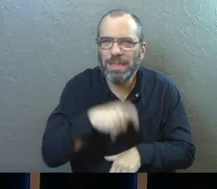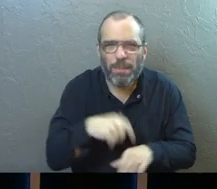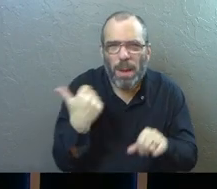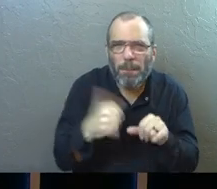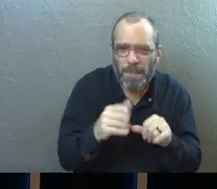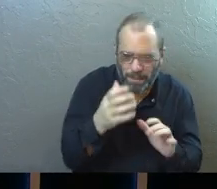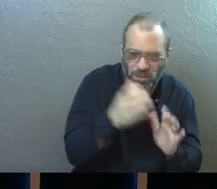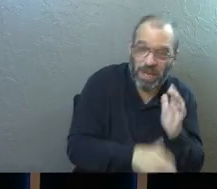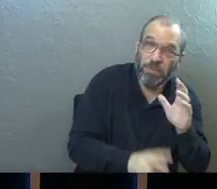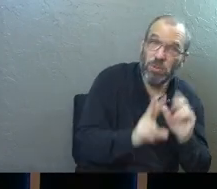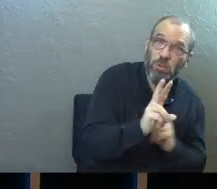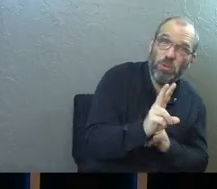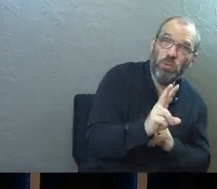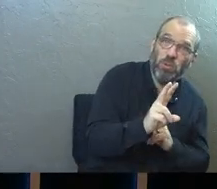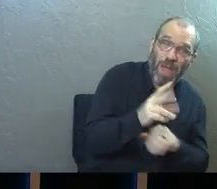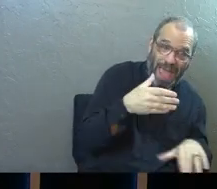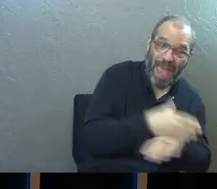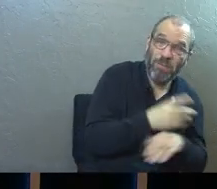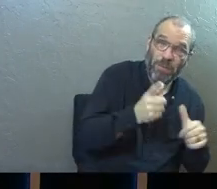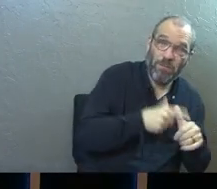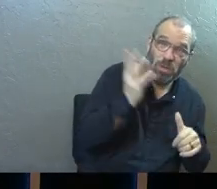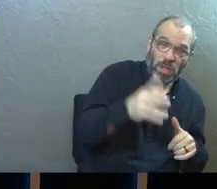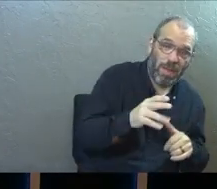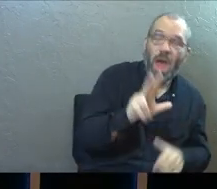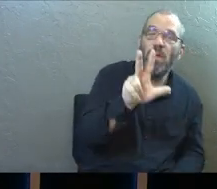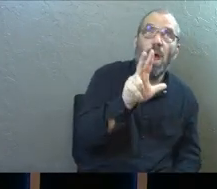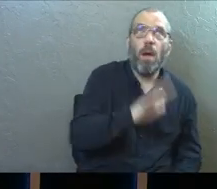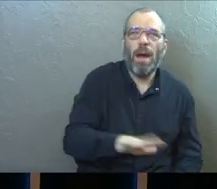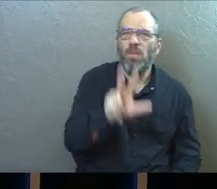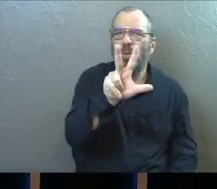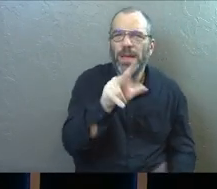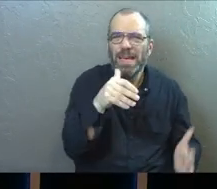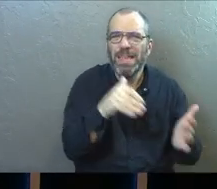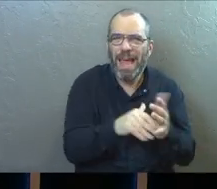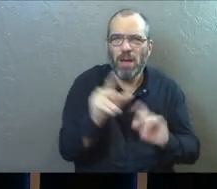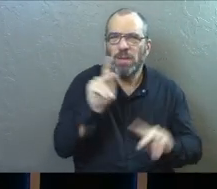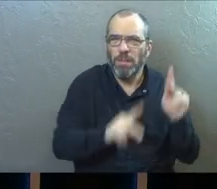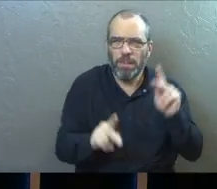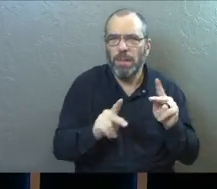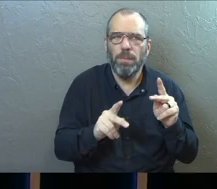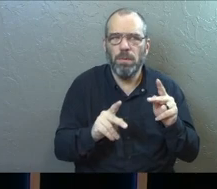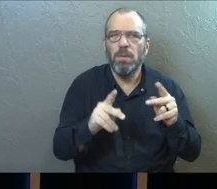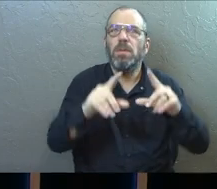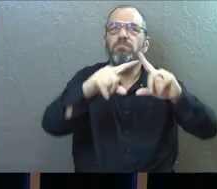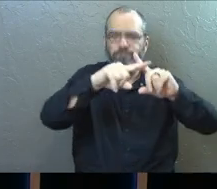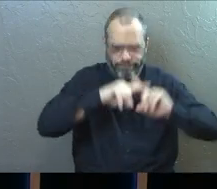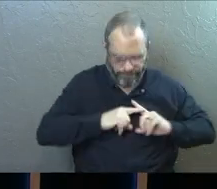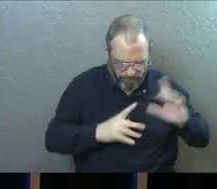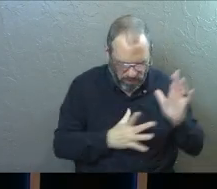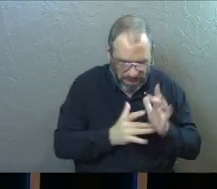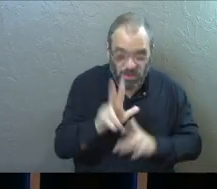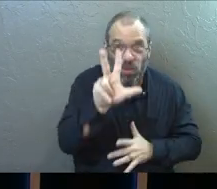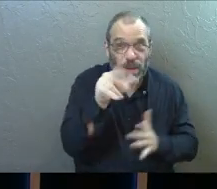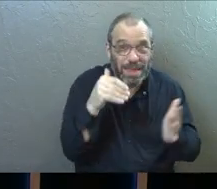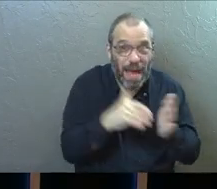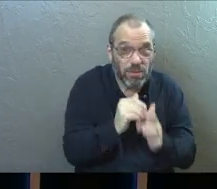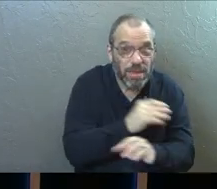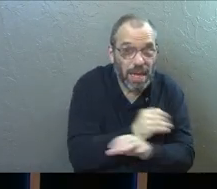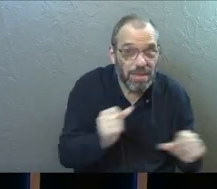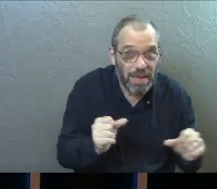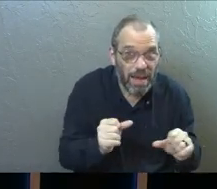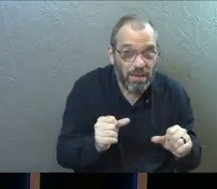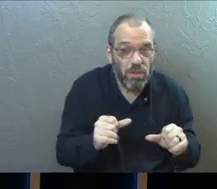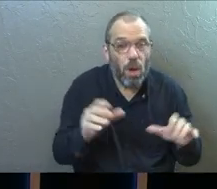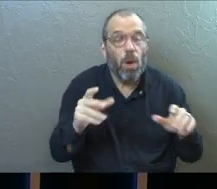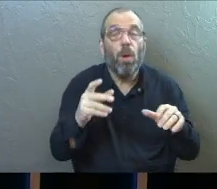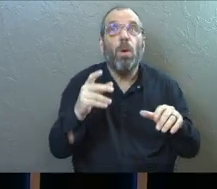And if you remember back in chapter 2, after his first sermon, it says that around 3,000 people came to know Jesus, right? 3,000 people got saved. So the